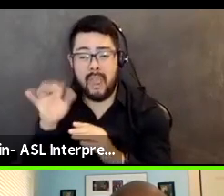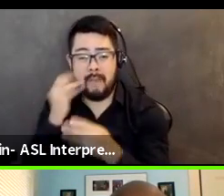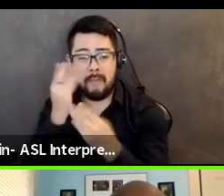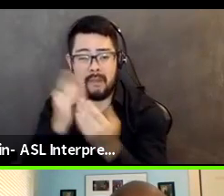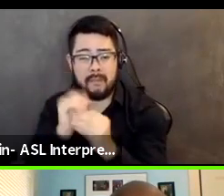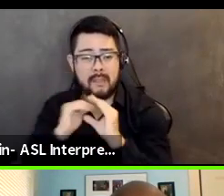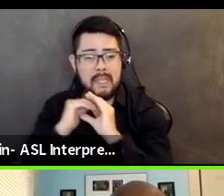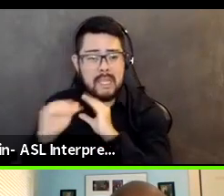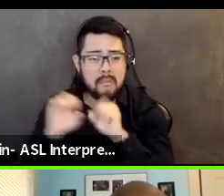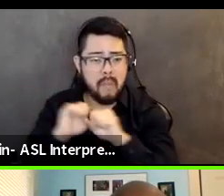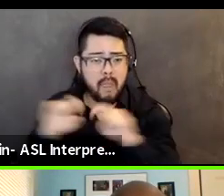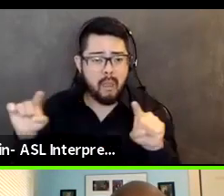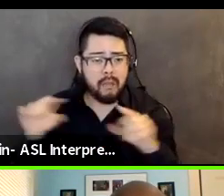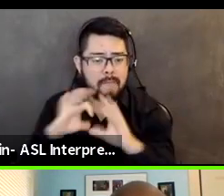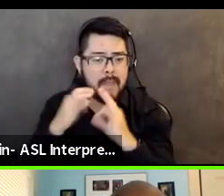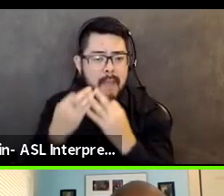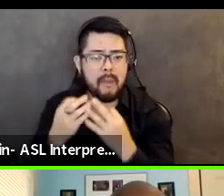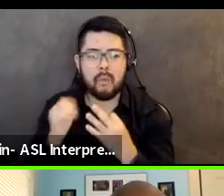or